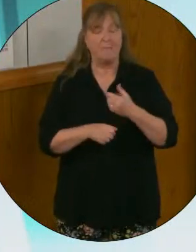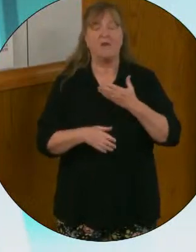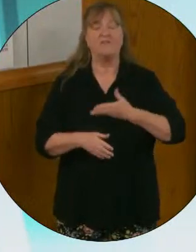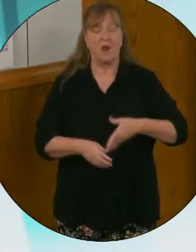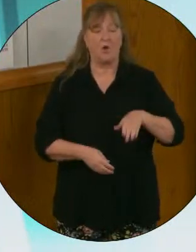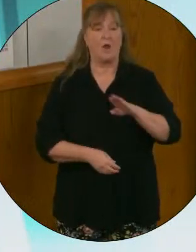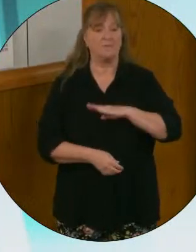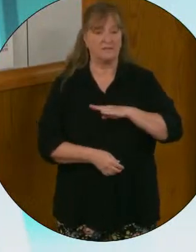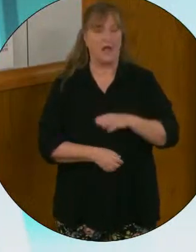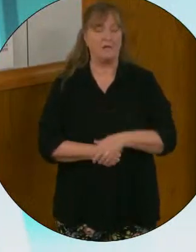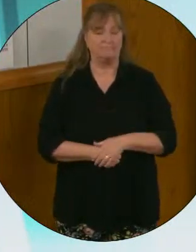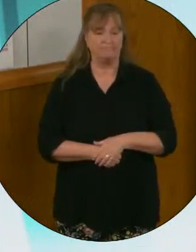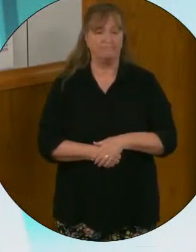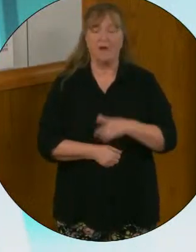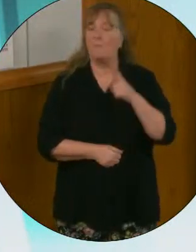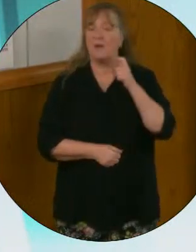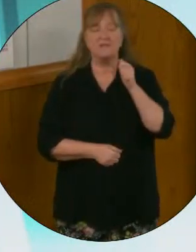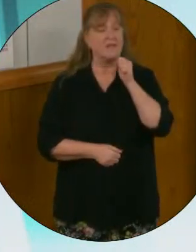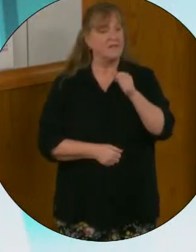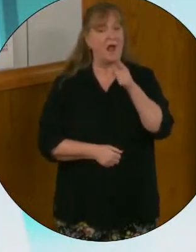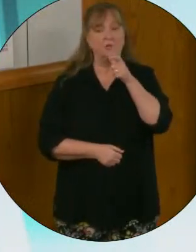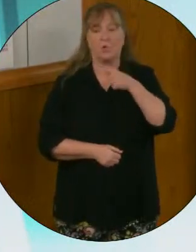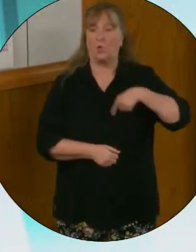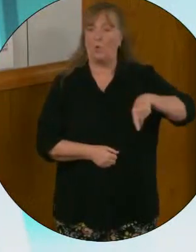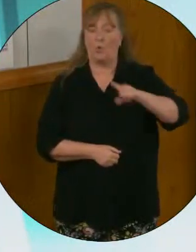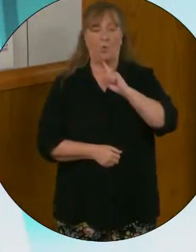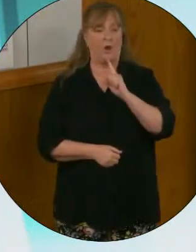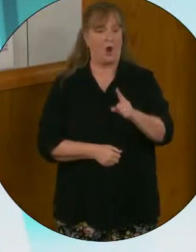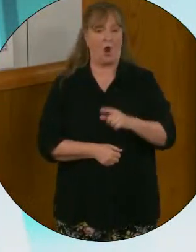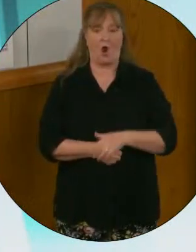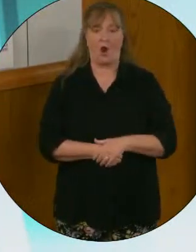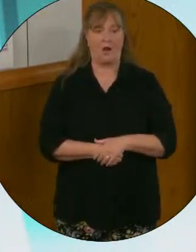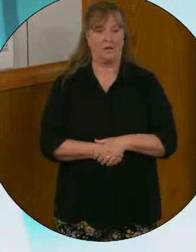upset because that's not who we are.